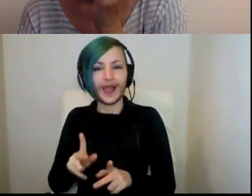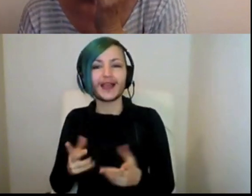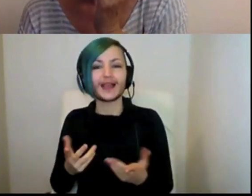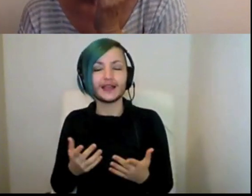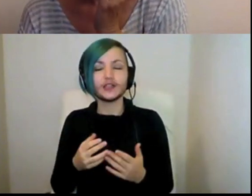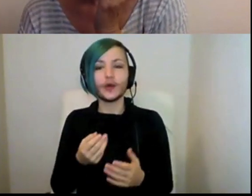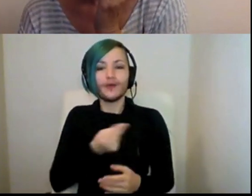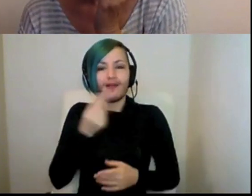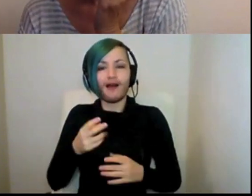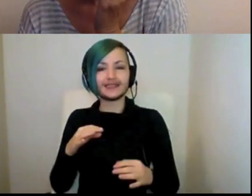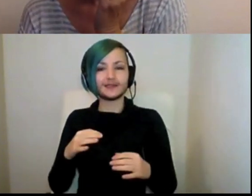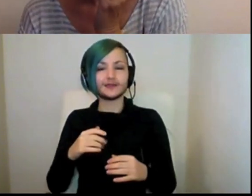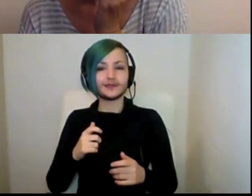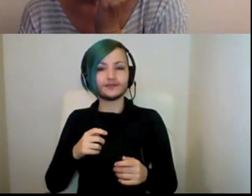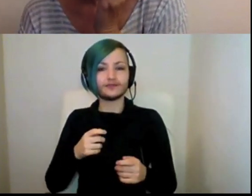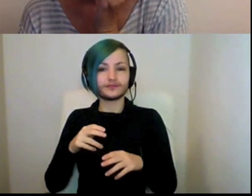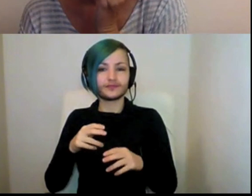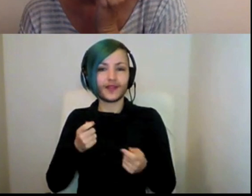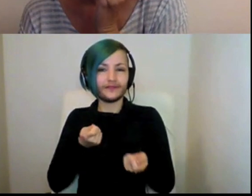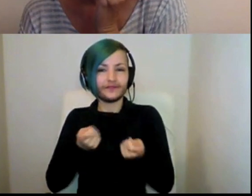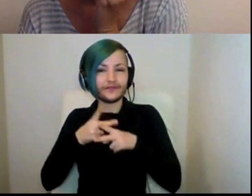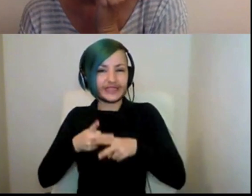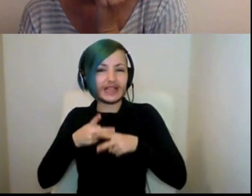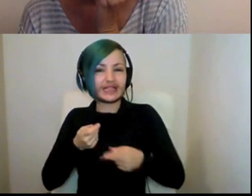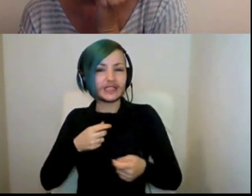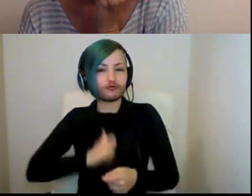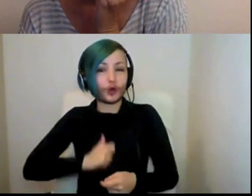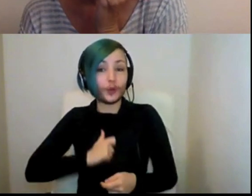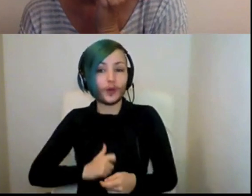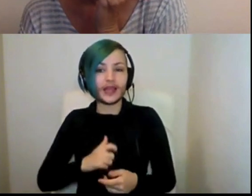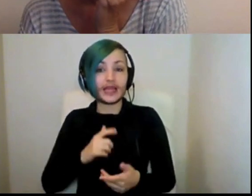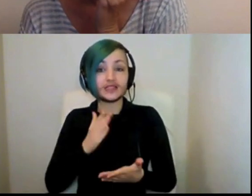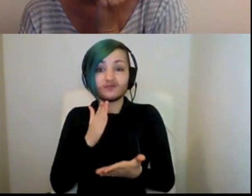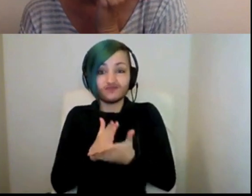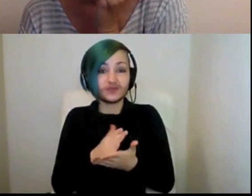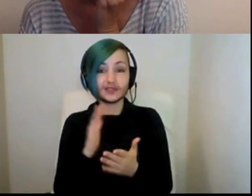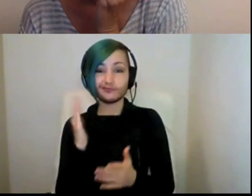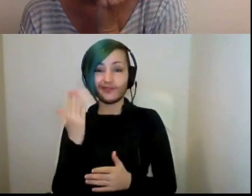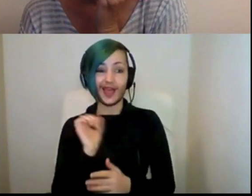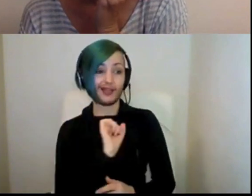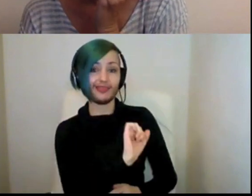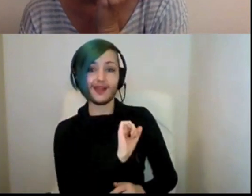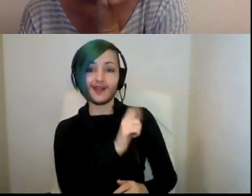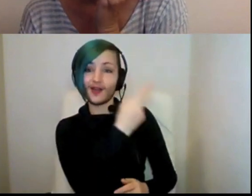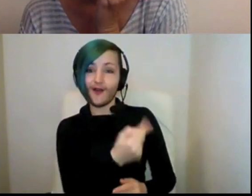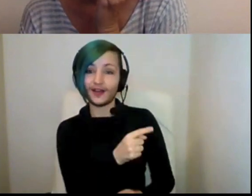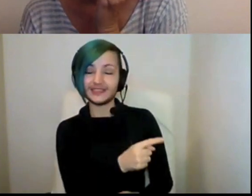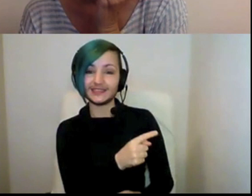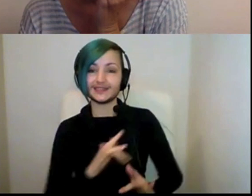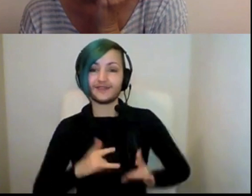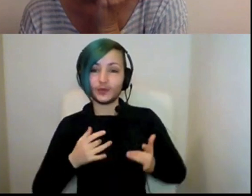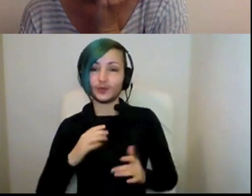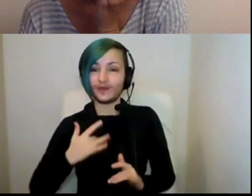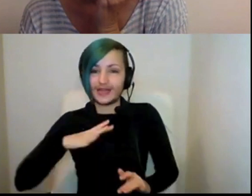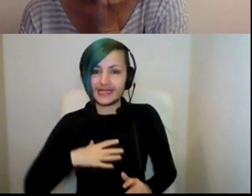do next, taking it that all we're doing is verbalizing what they want. And